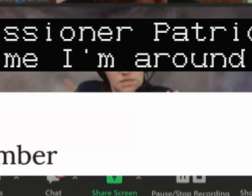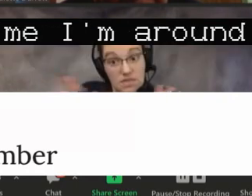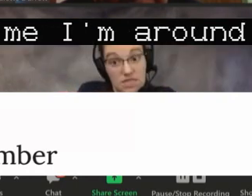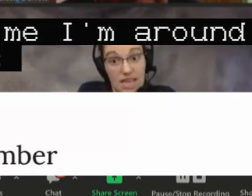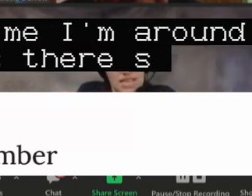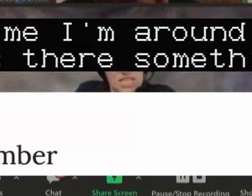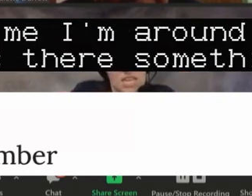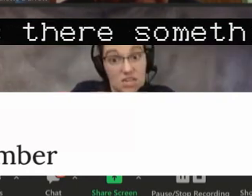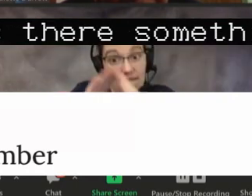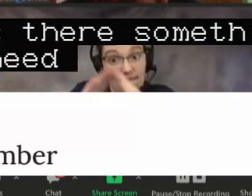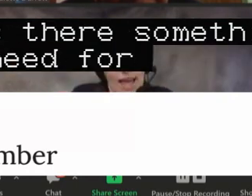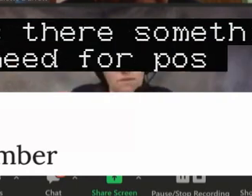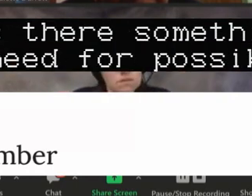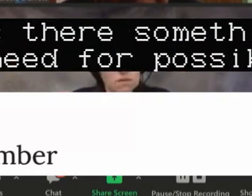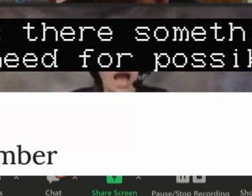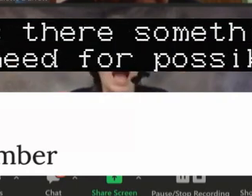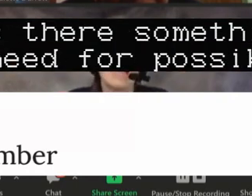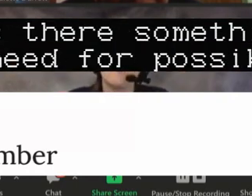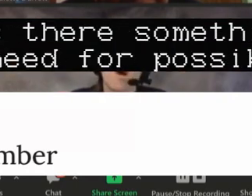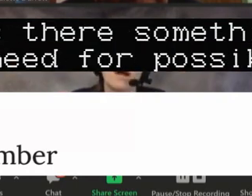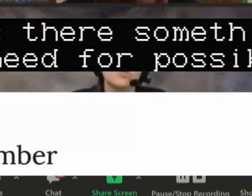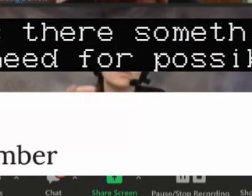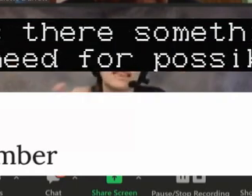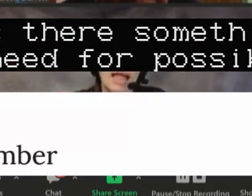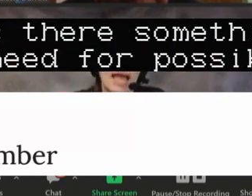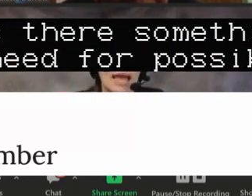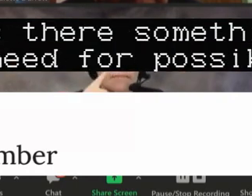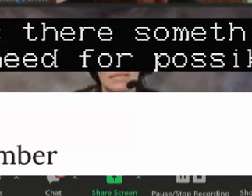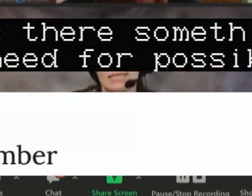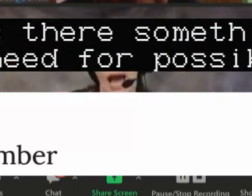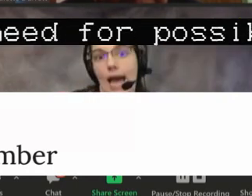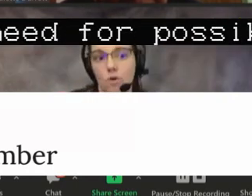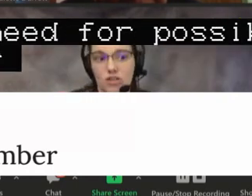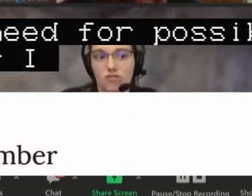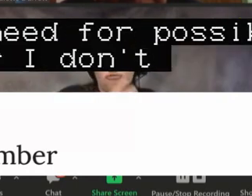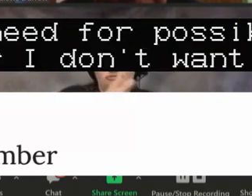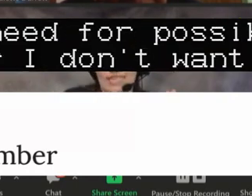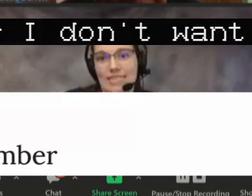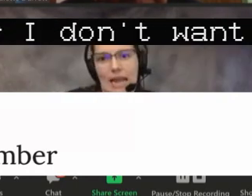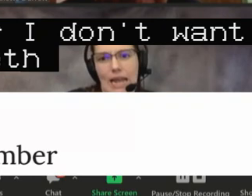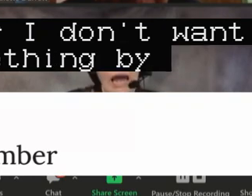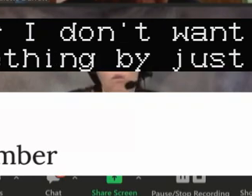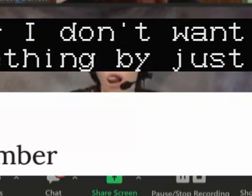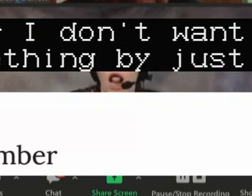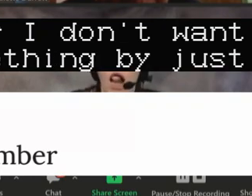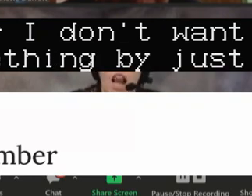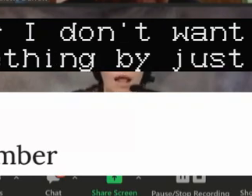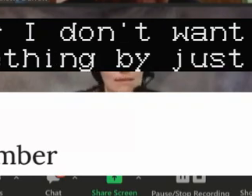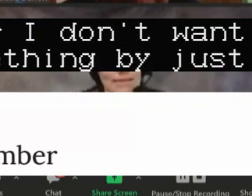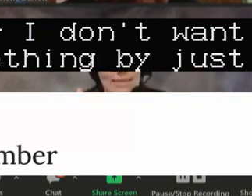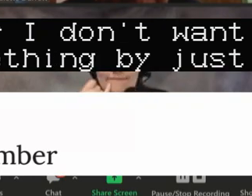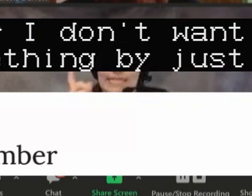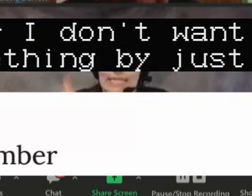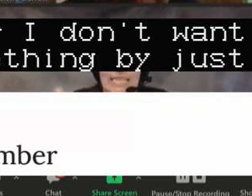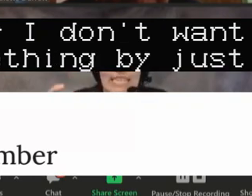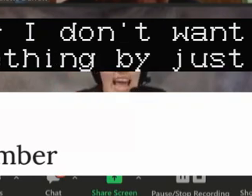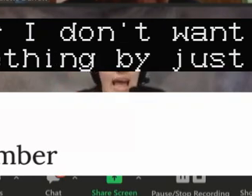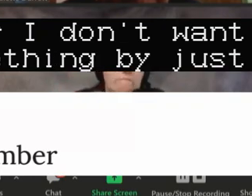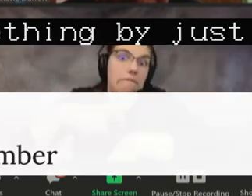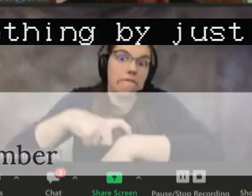delay something by just asking if I can review it. I don't want to slow anything down if this is time sensitive.